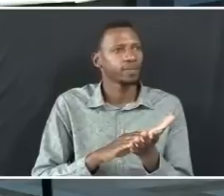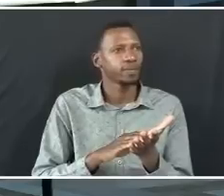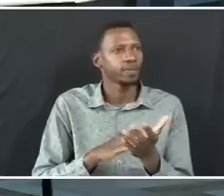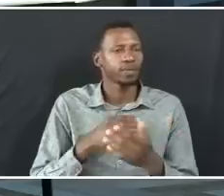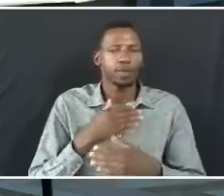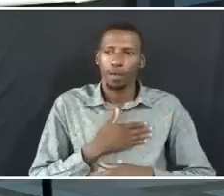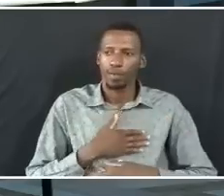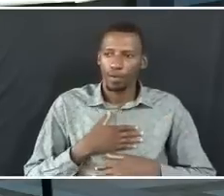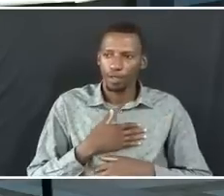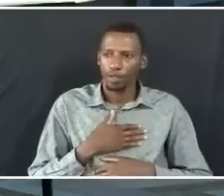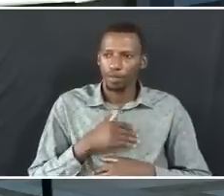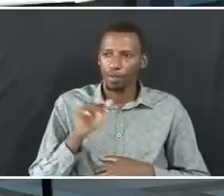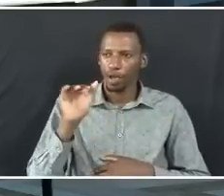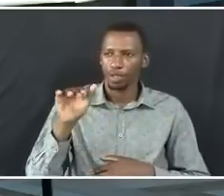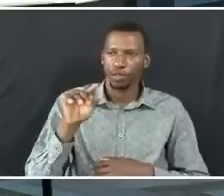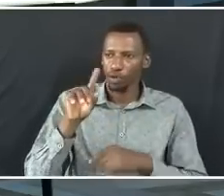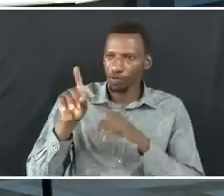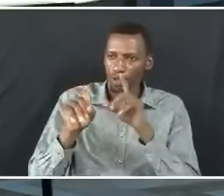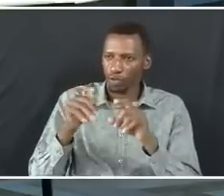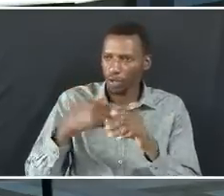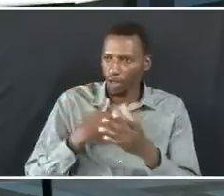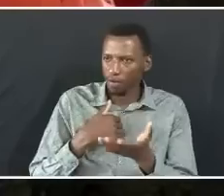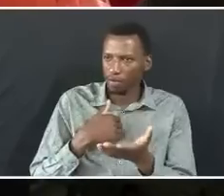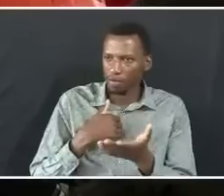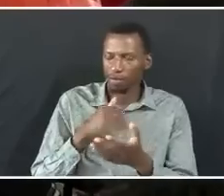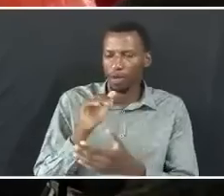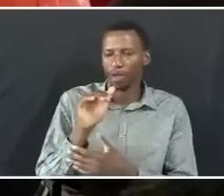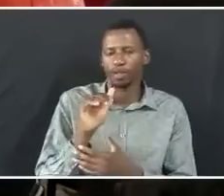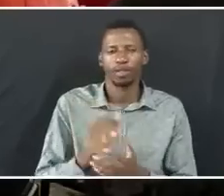Please, you can ask for a friend.